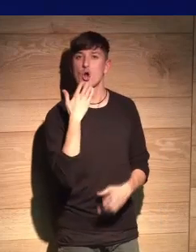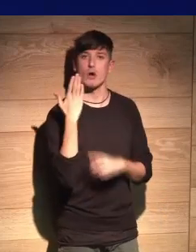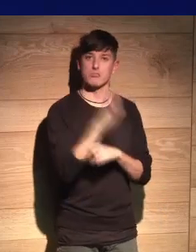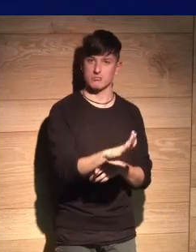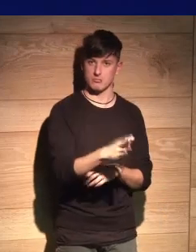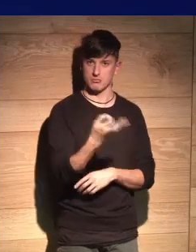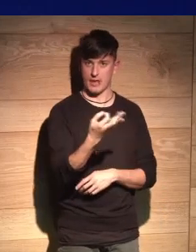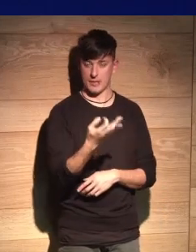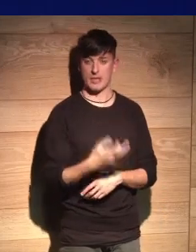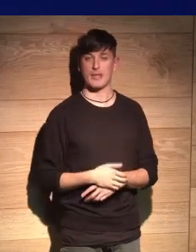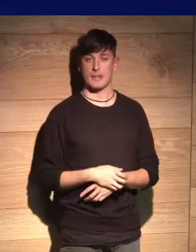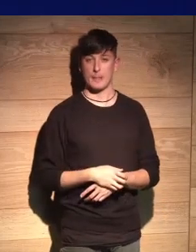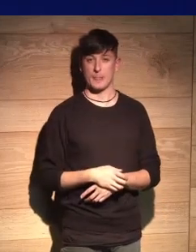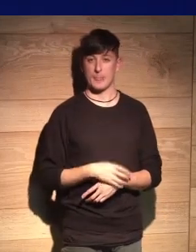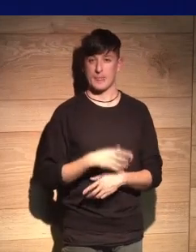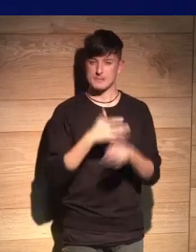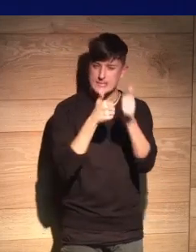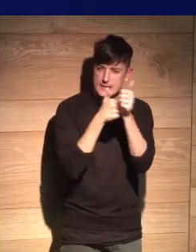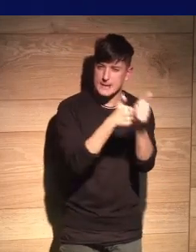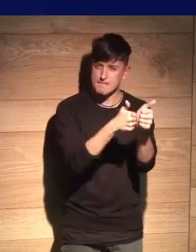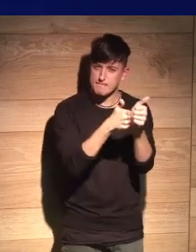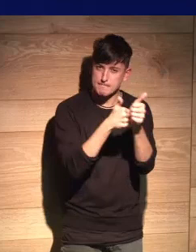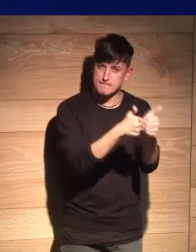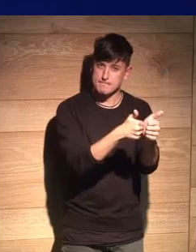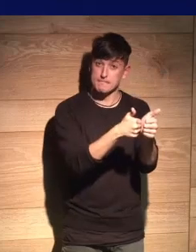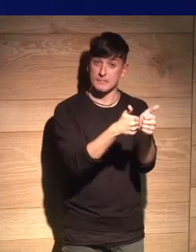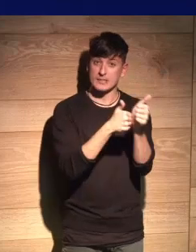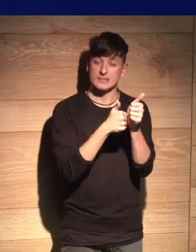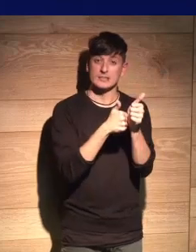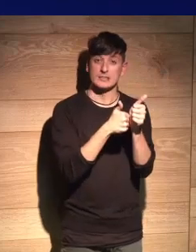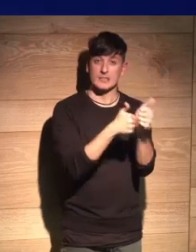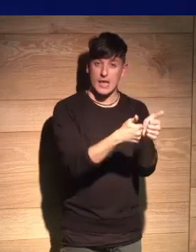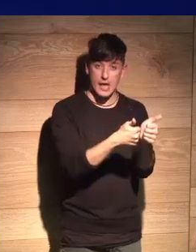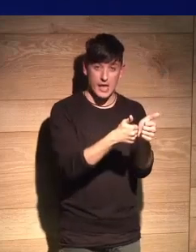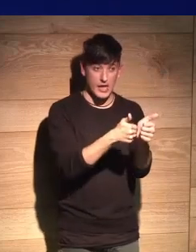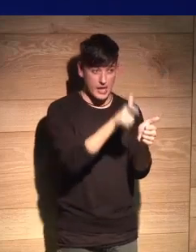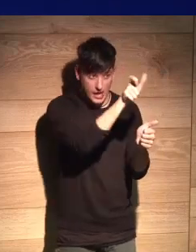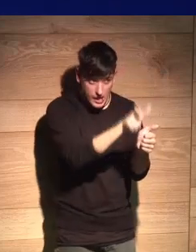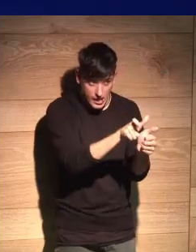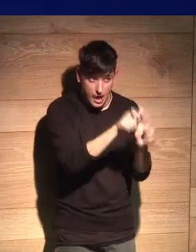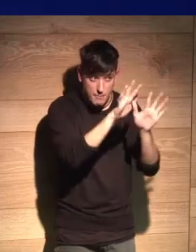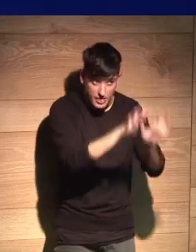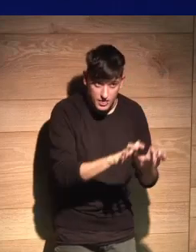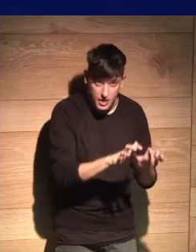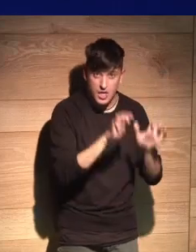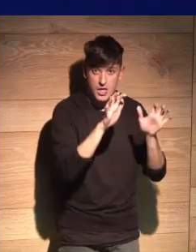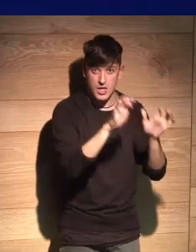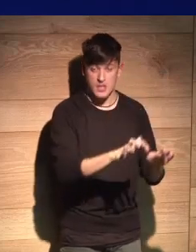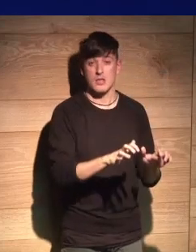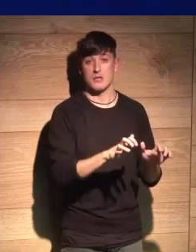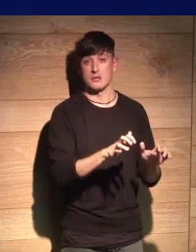that can be an example and follow him or follow her and learn from them.